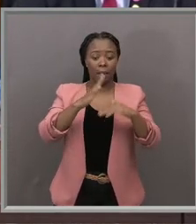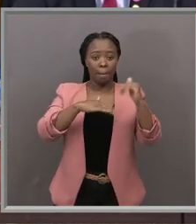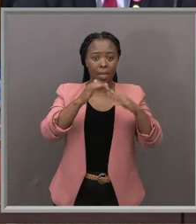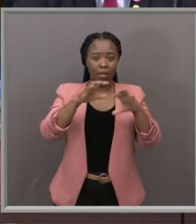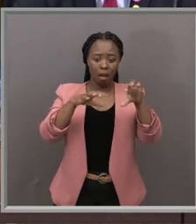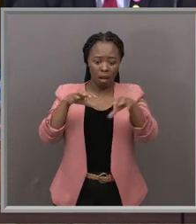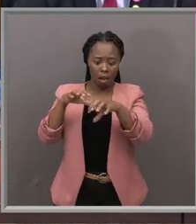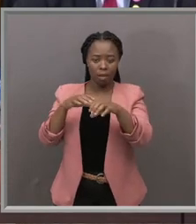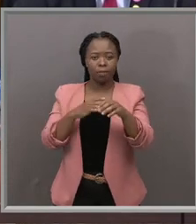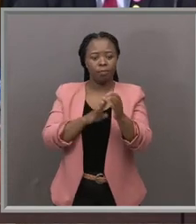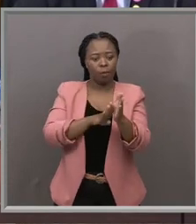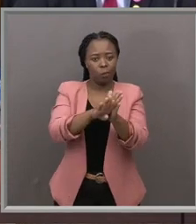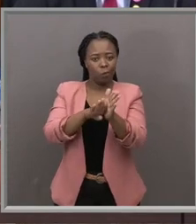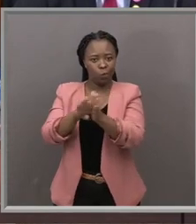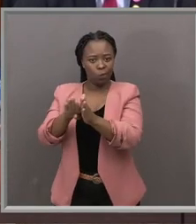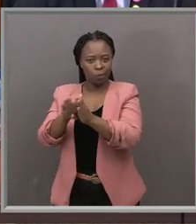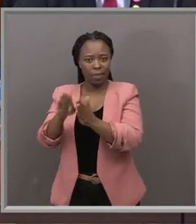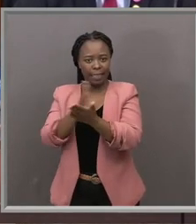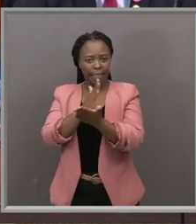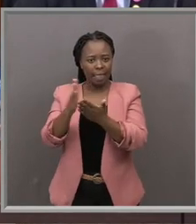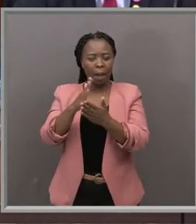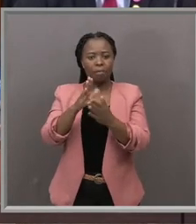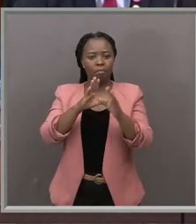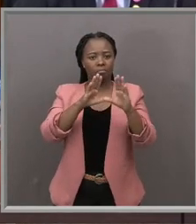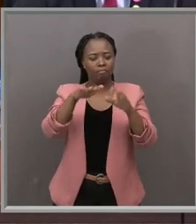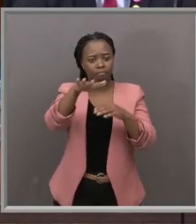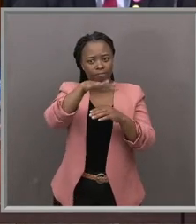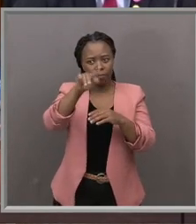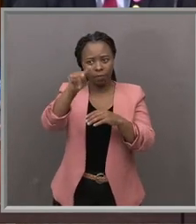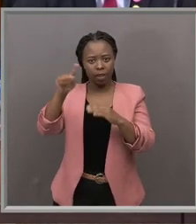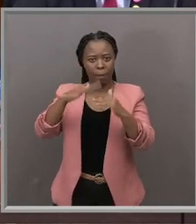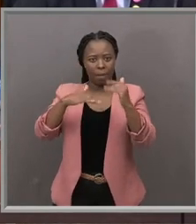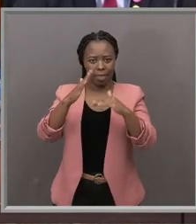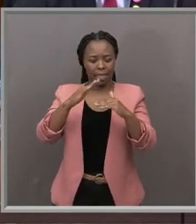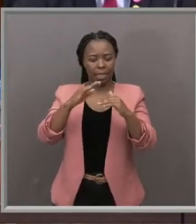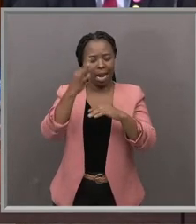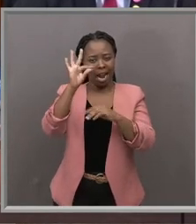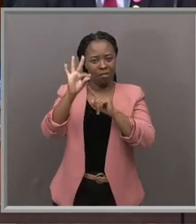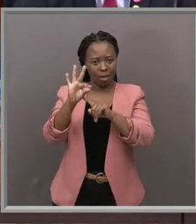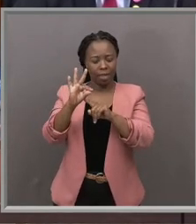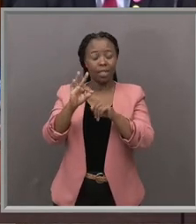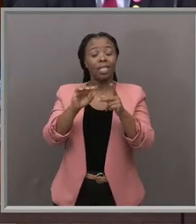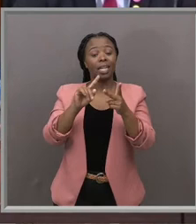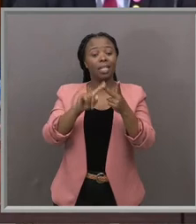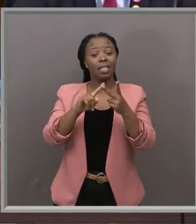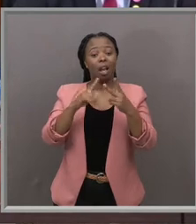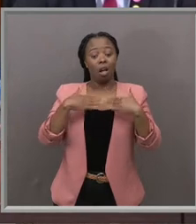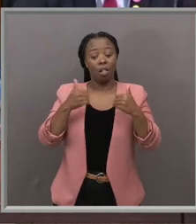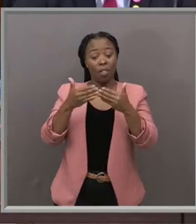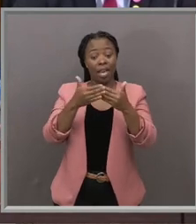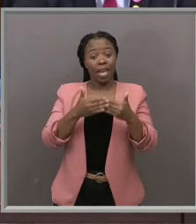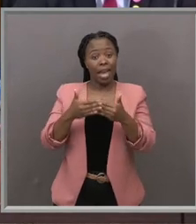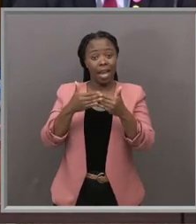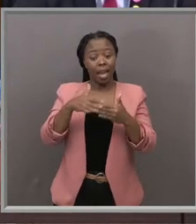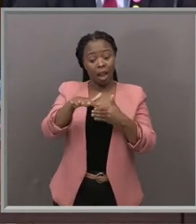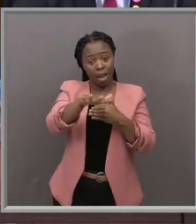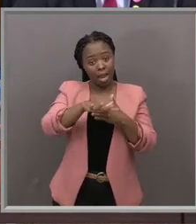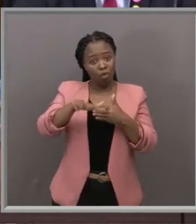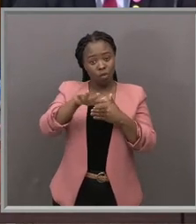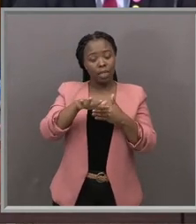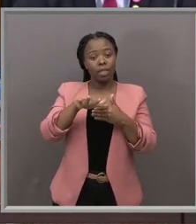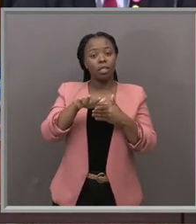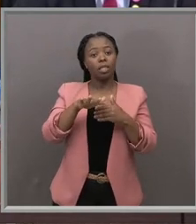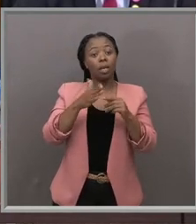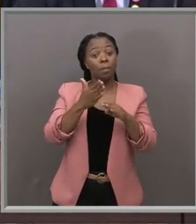our institutions and in expanding access to healthcare in areas previously in our province where it